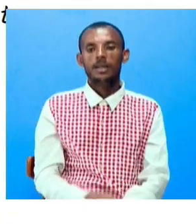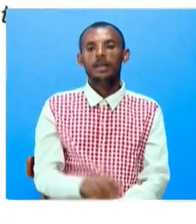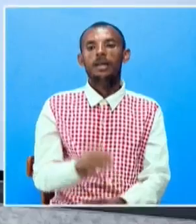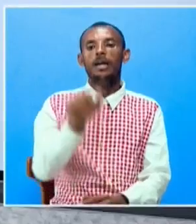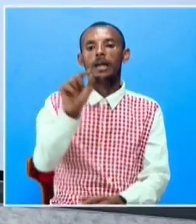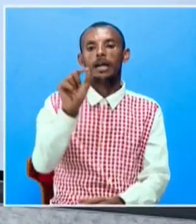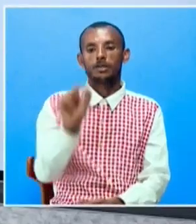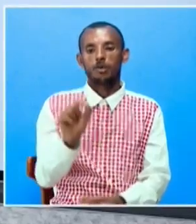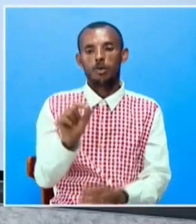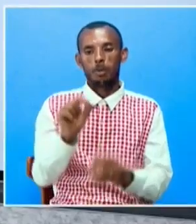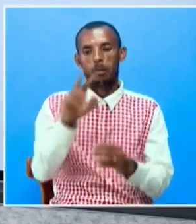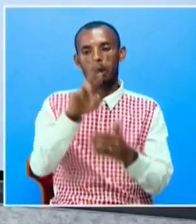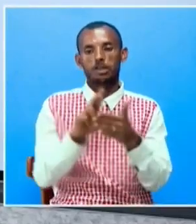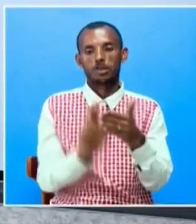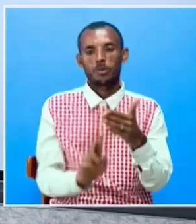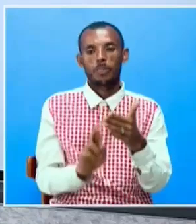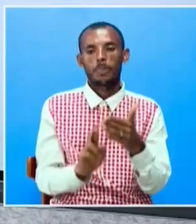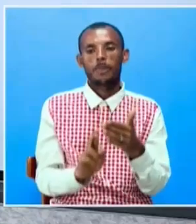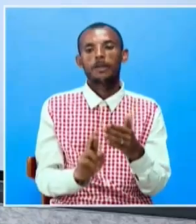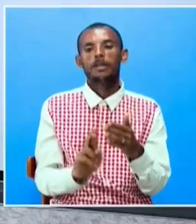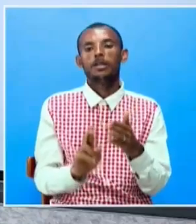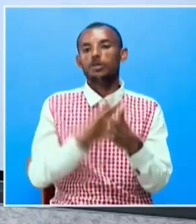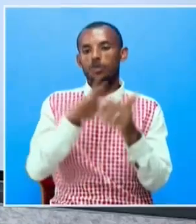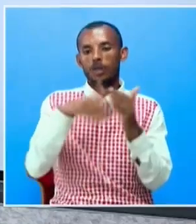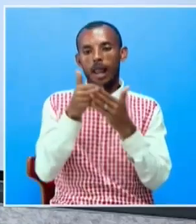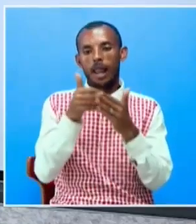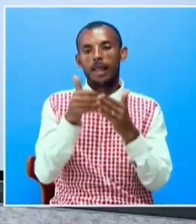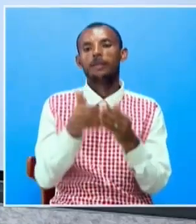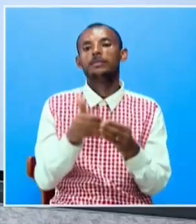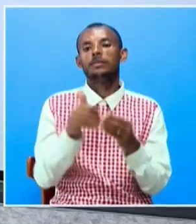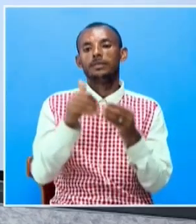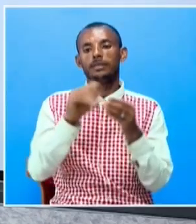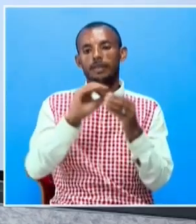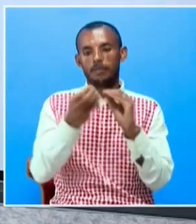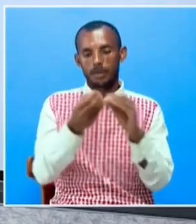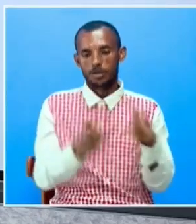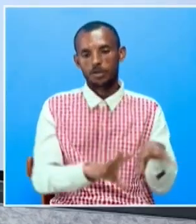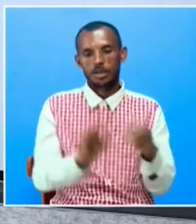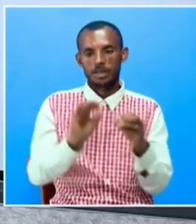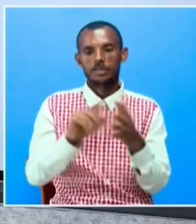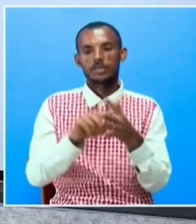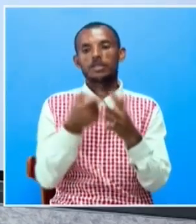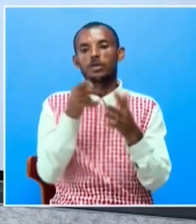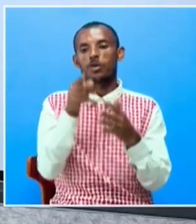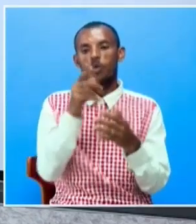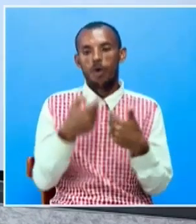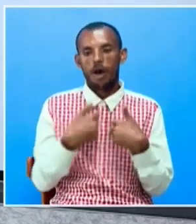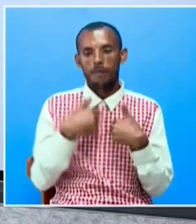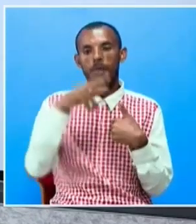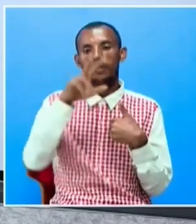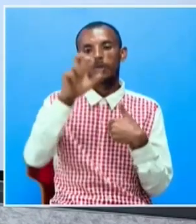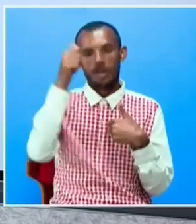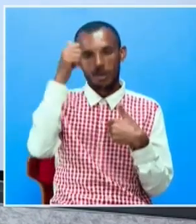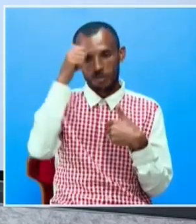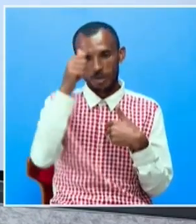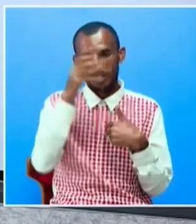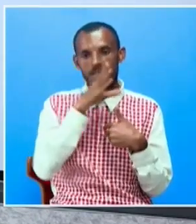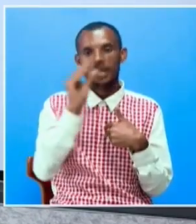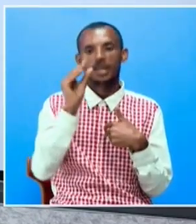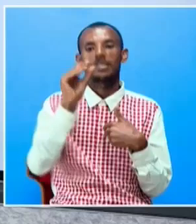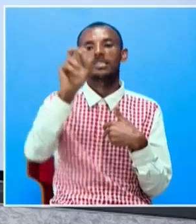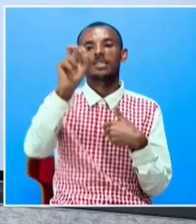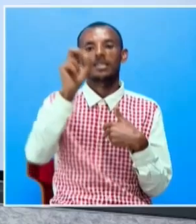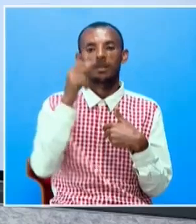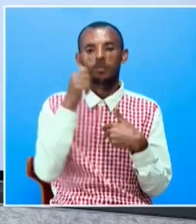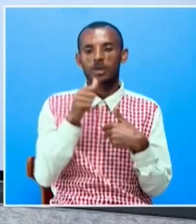ratio, the total number of students, since we have 20 boys and 30 girls in the